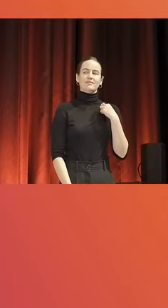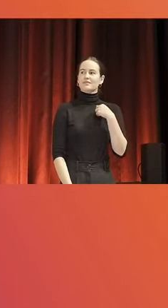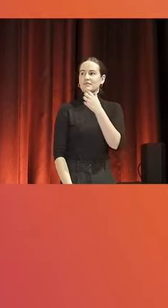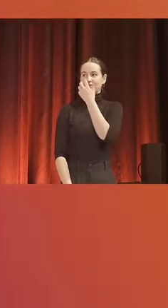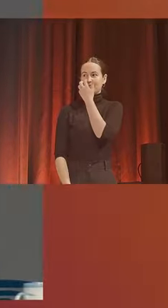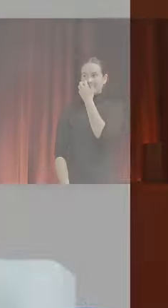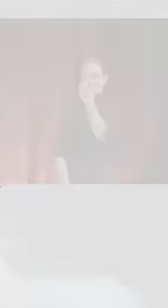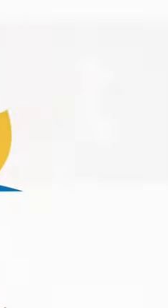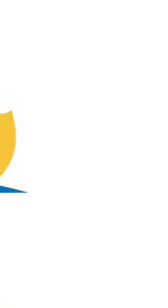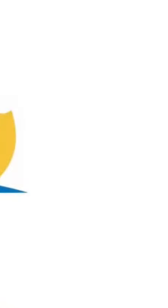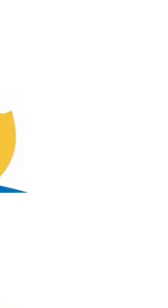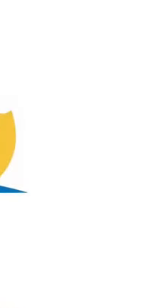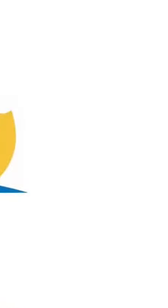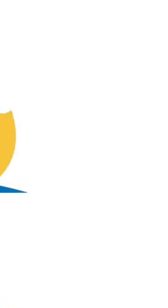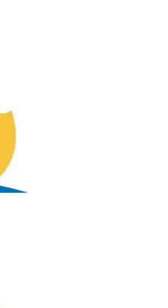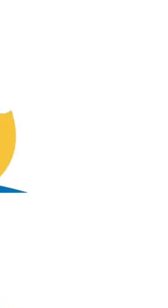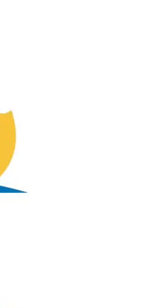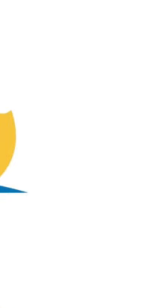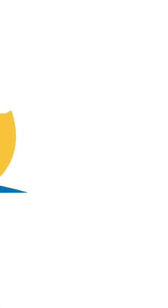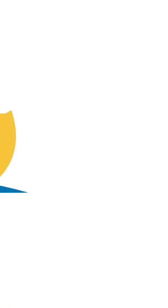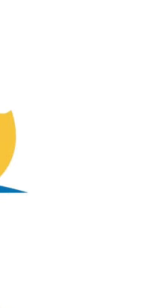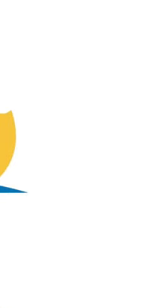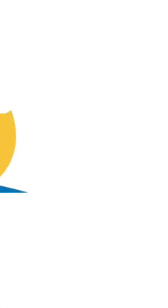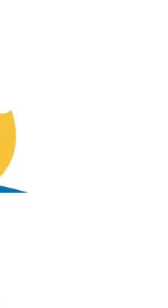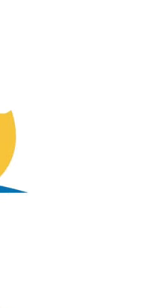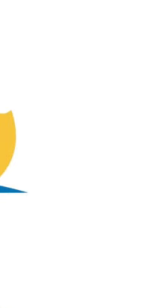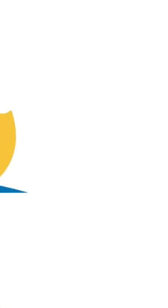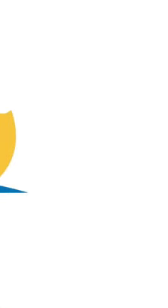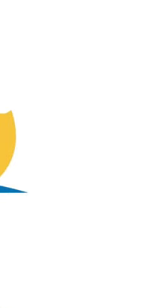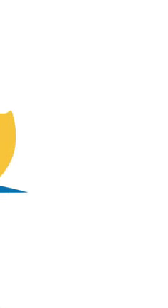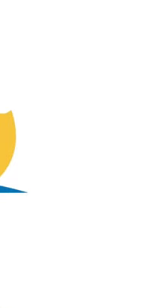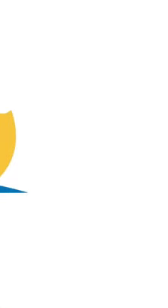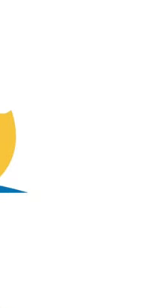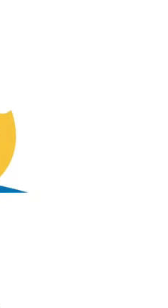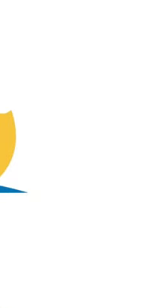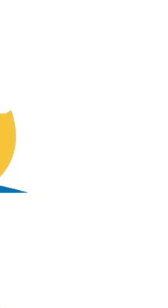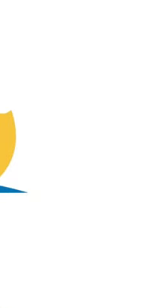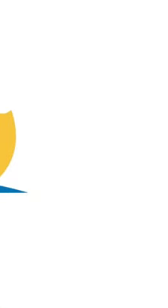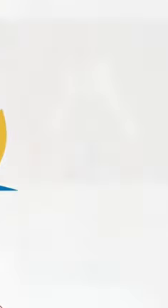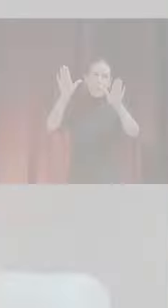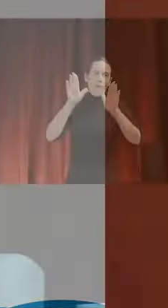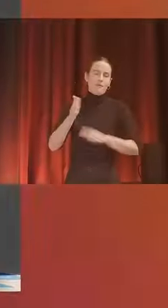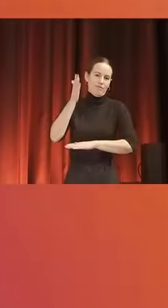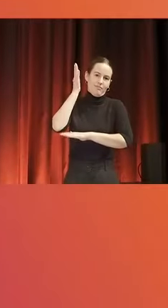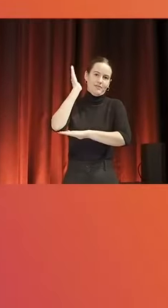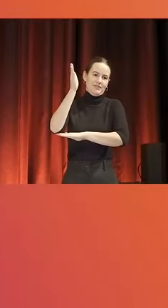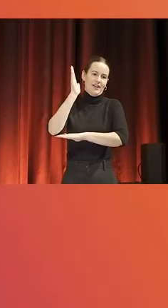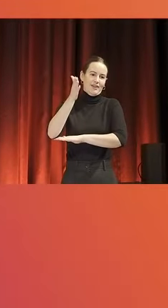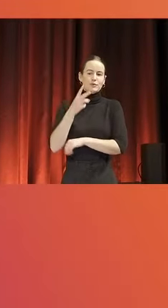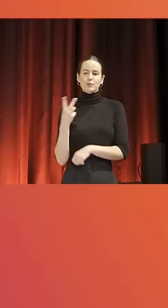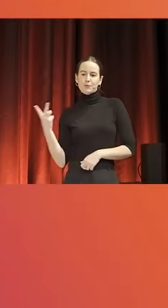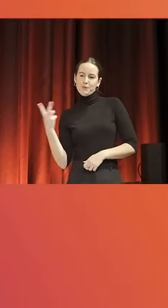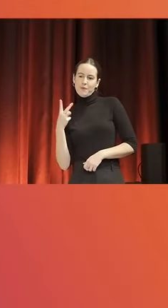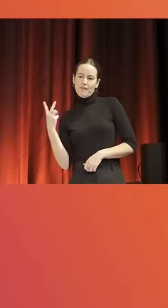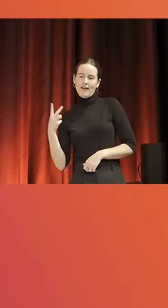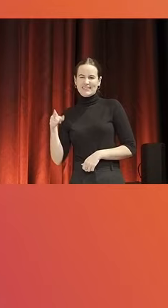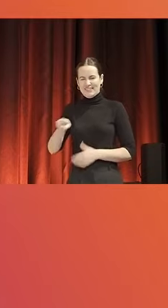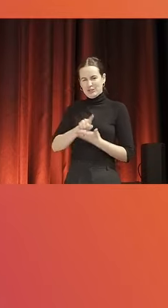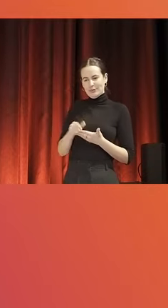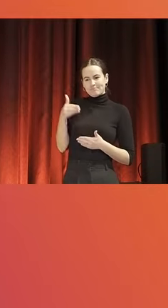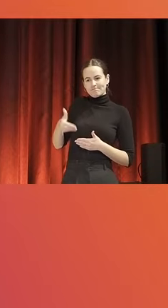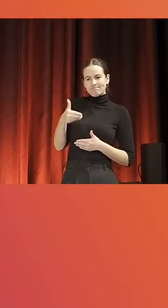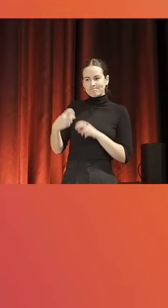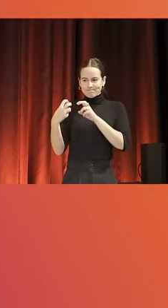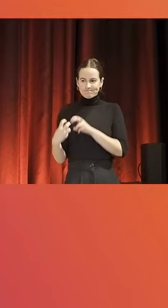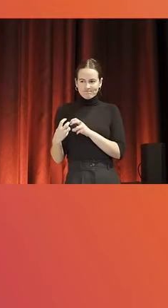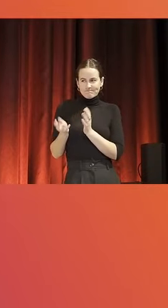Peter, thank you so, so much. That was an absolutely wonderful talk, and you know, you and I have had a couple of chats, so I